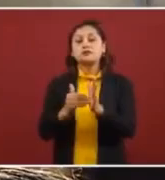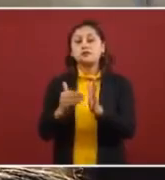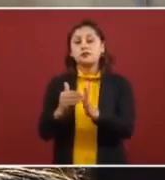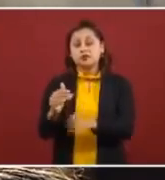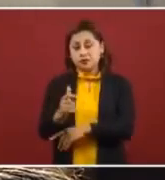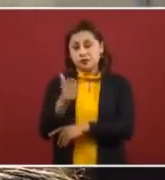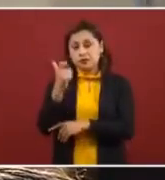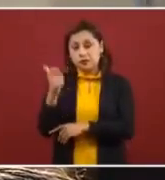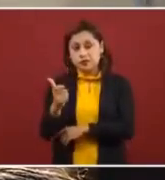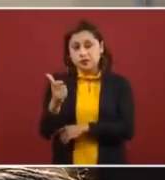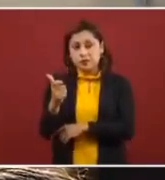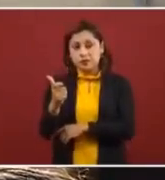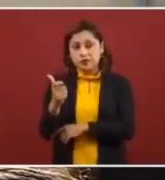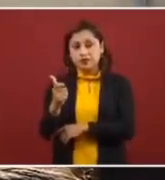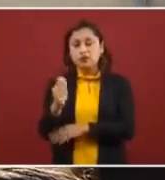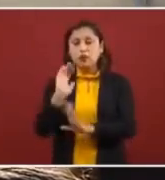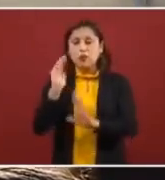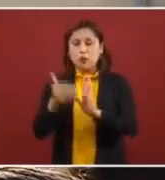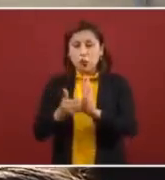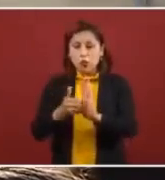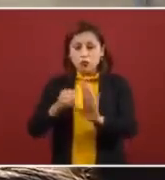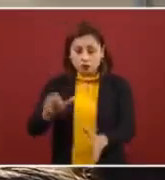money that has not been